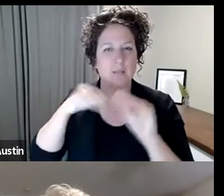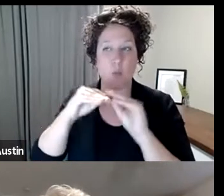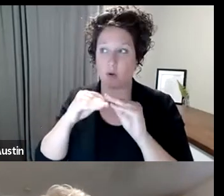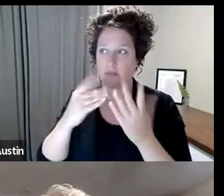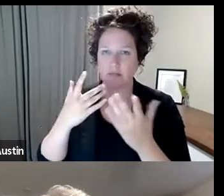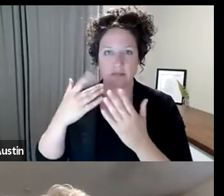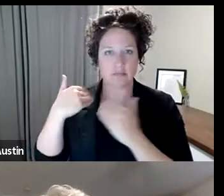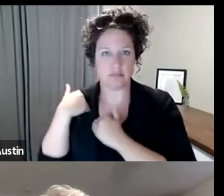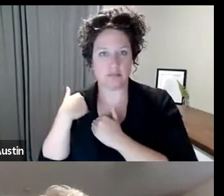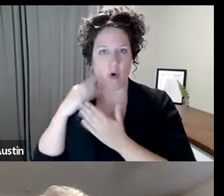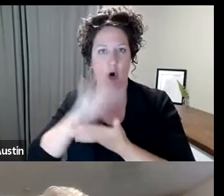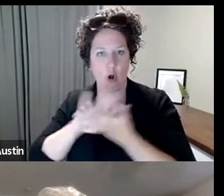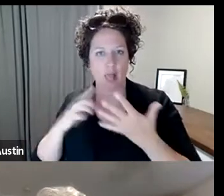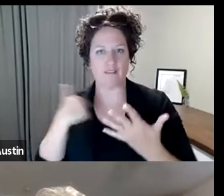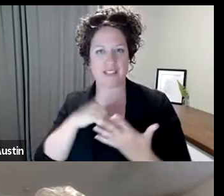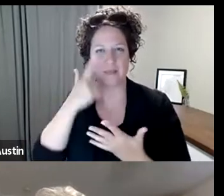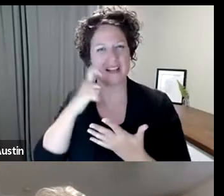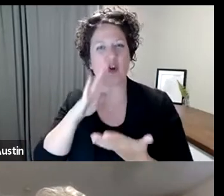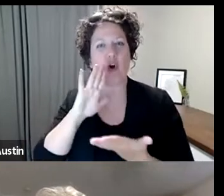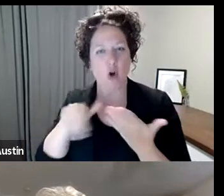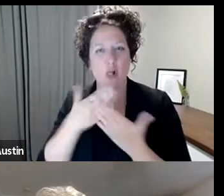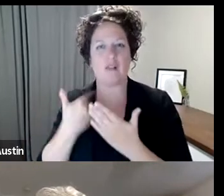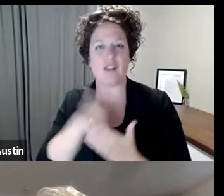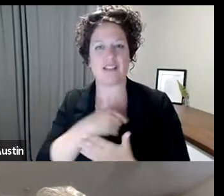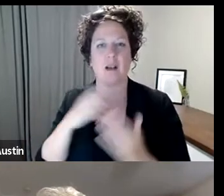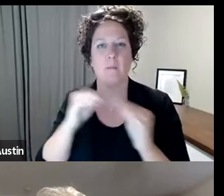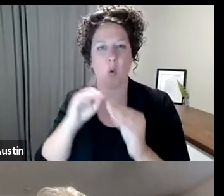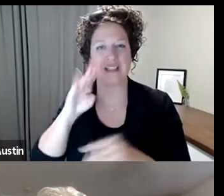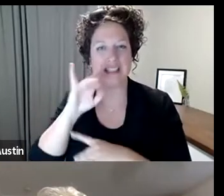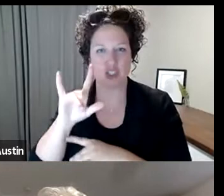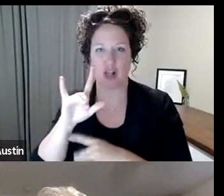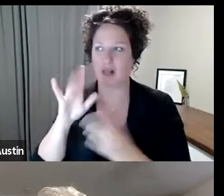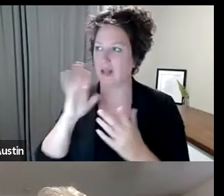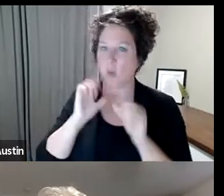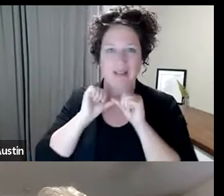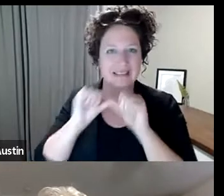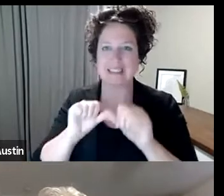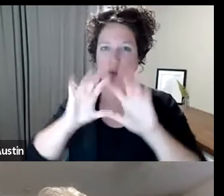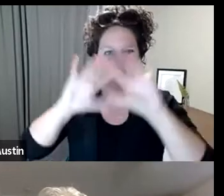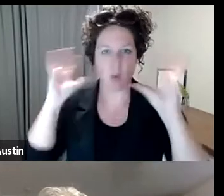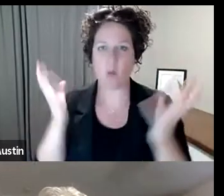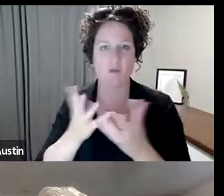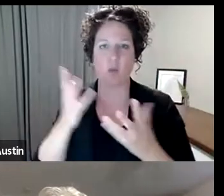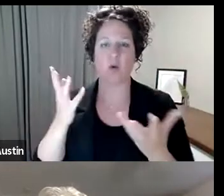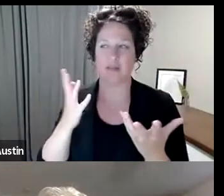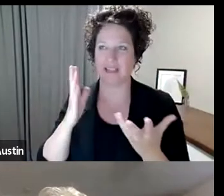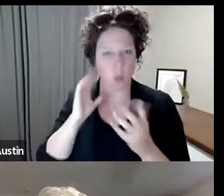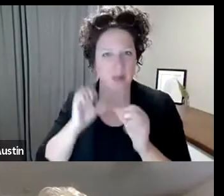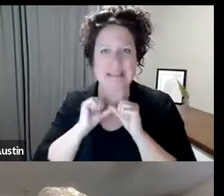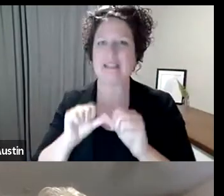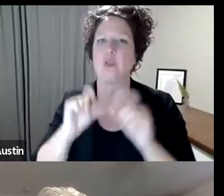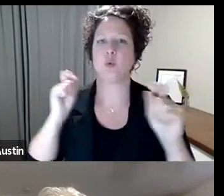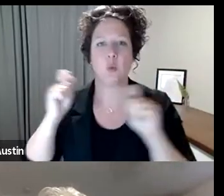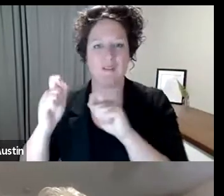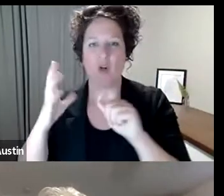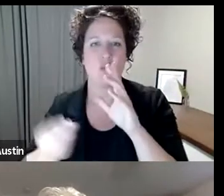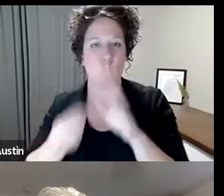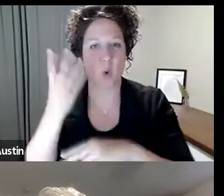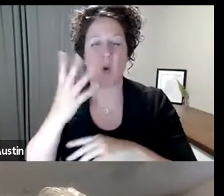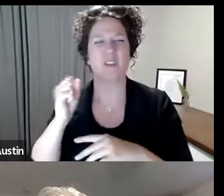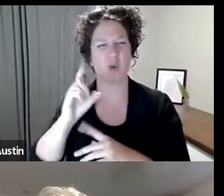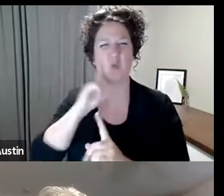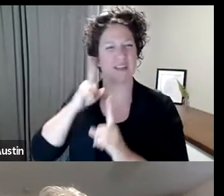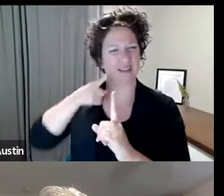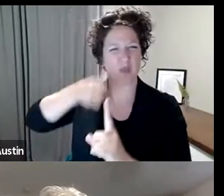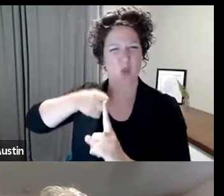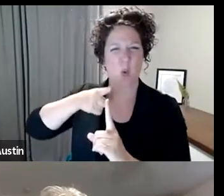all far more digital, and we're going to be that way around the world, and it's continuing to evolve and grow. So it's really that core